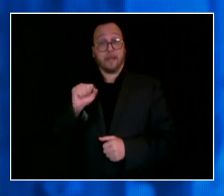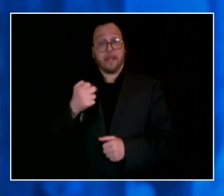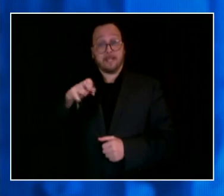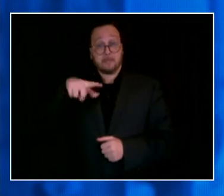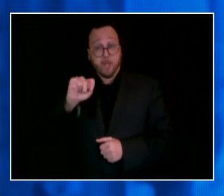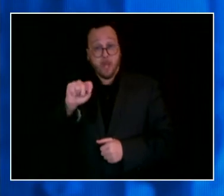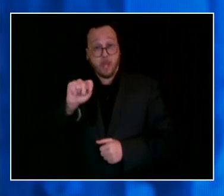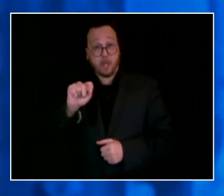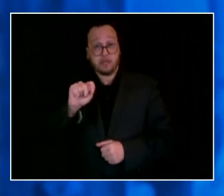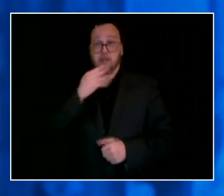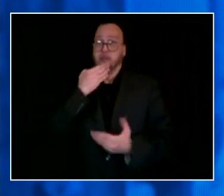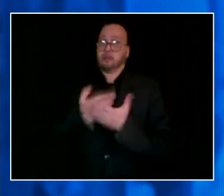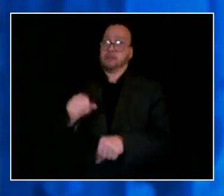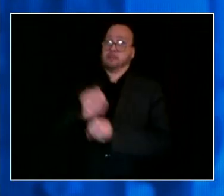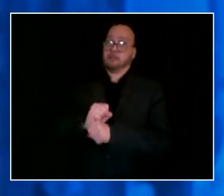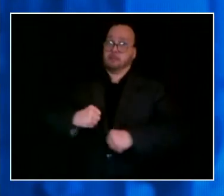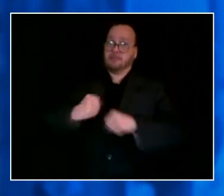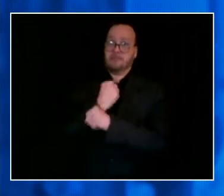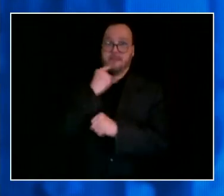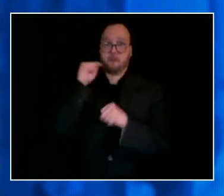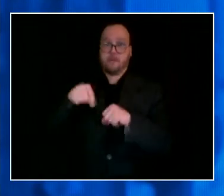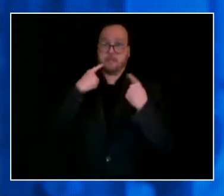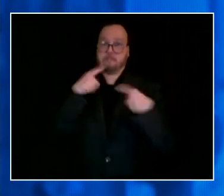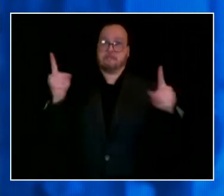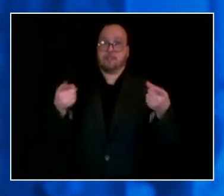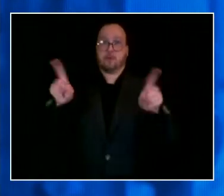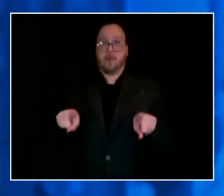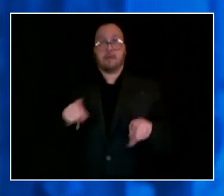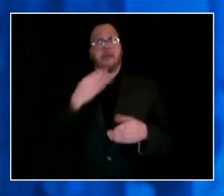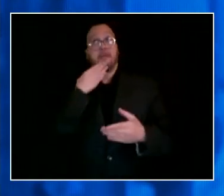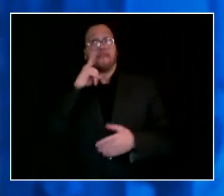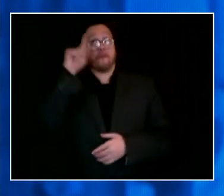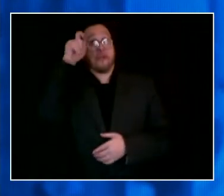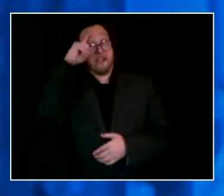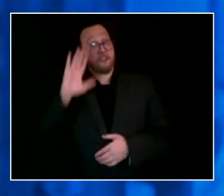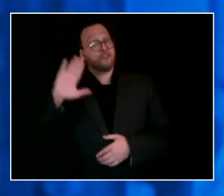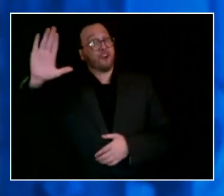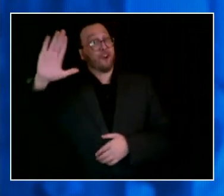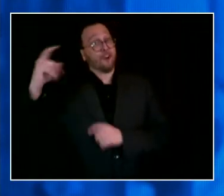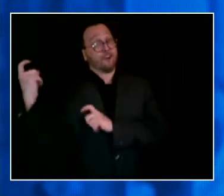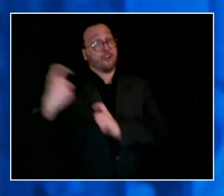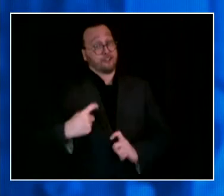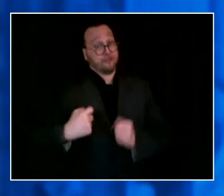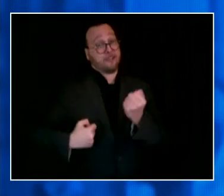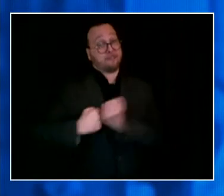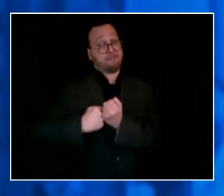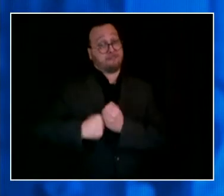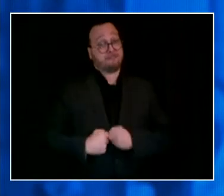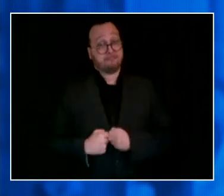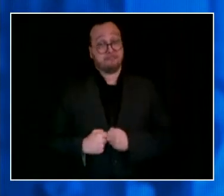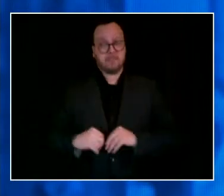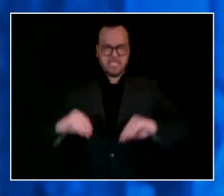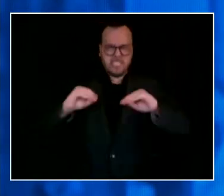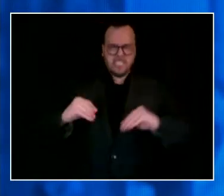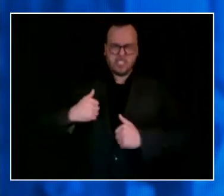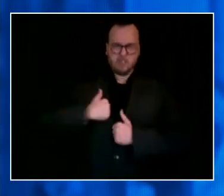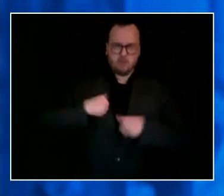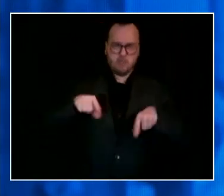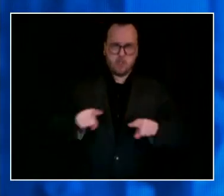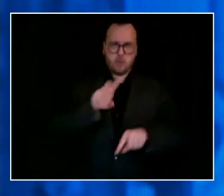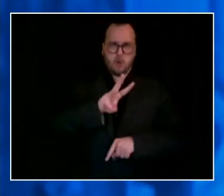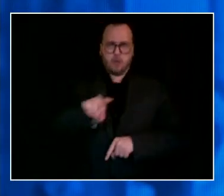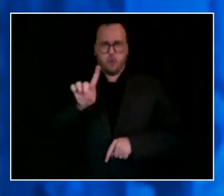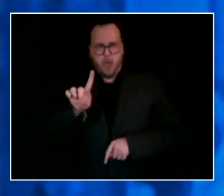done for fighting for this to happen, and thanks to the governor for her contribution. From training troops during World War I to